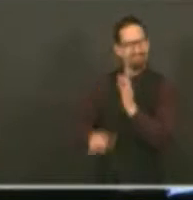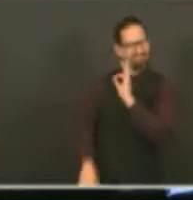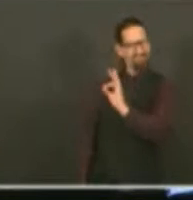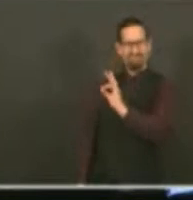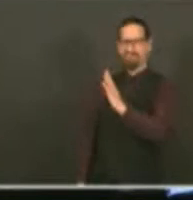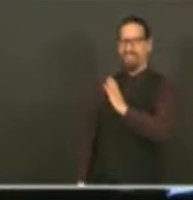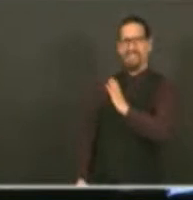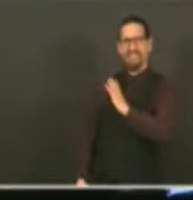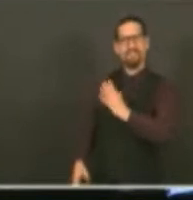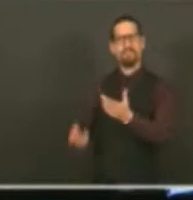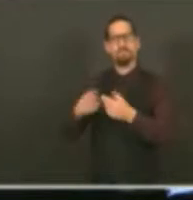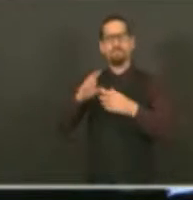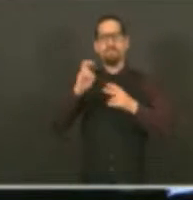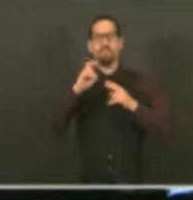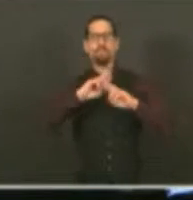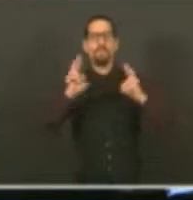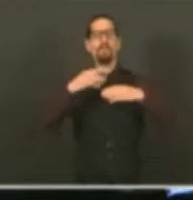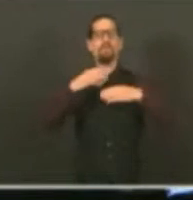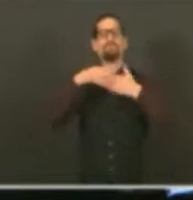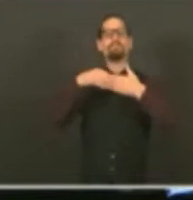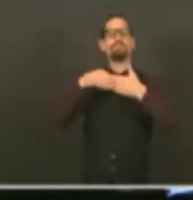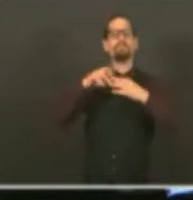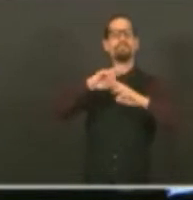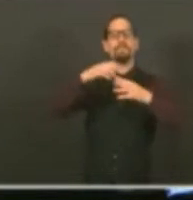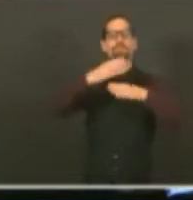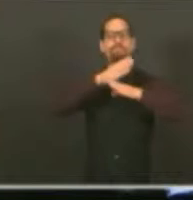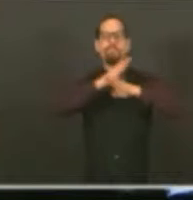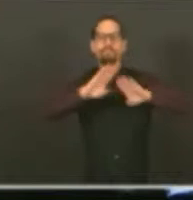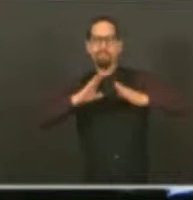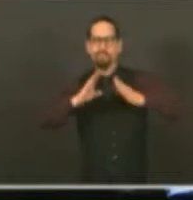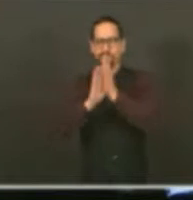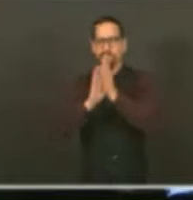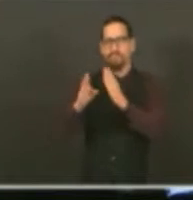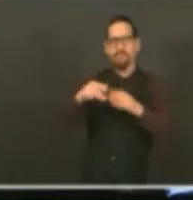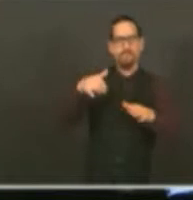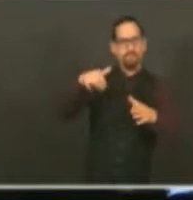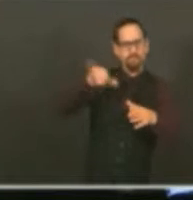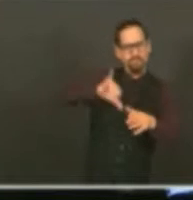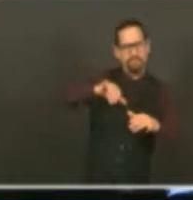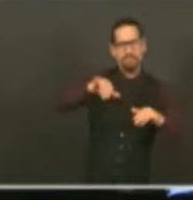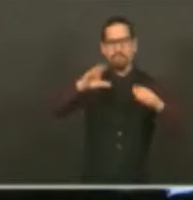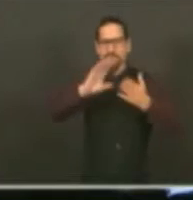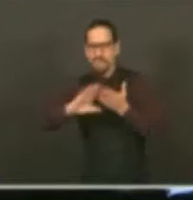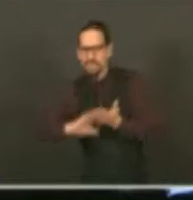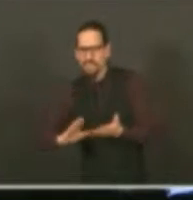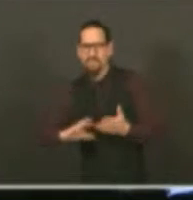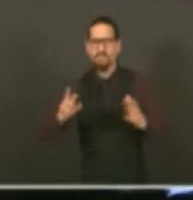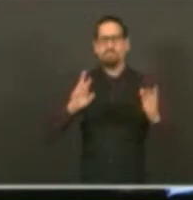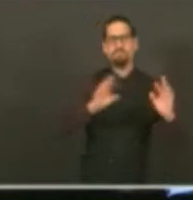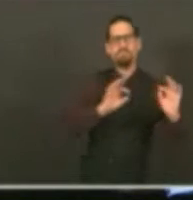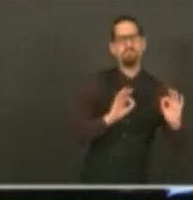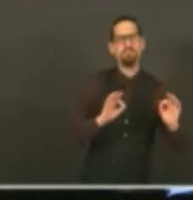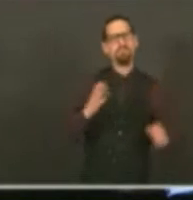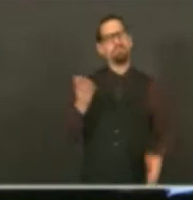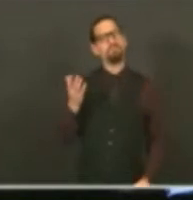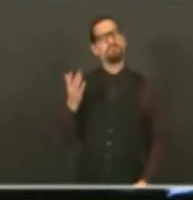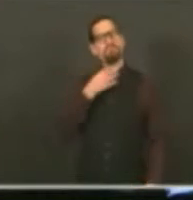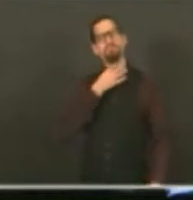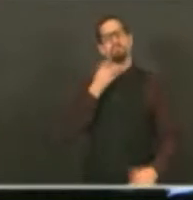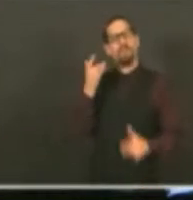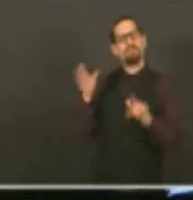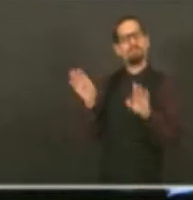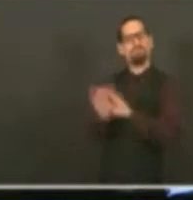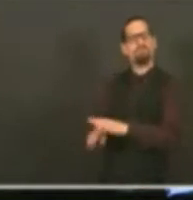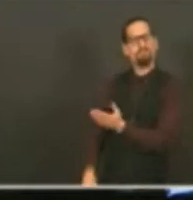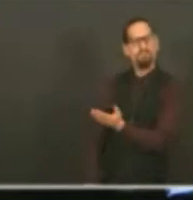those things, high chlorine count. How do you square keeping them within other indoor facilities with